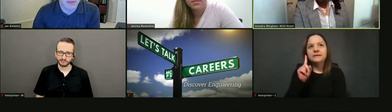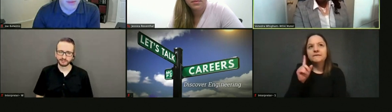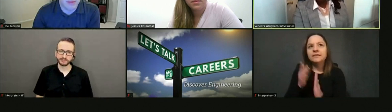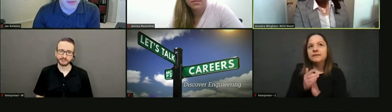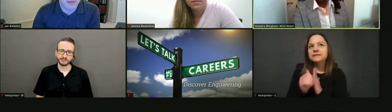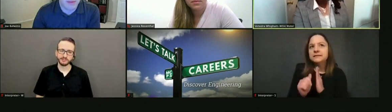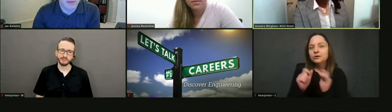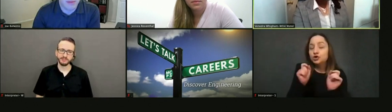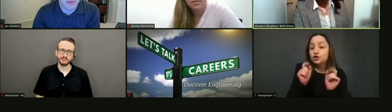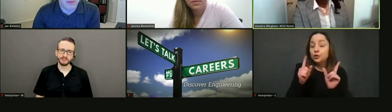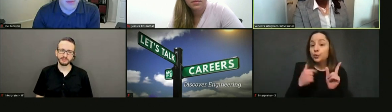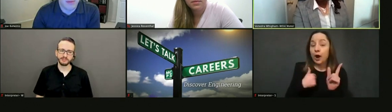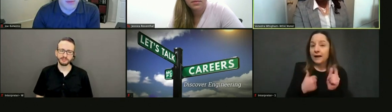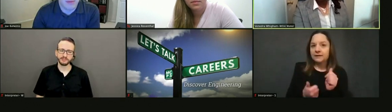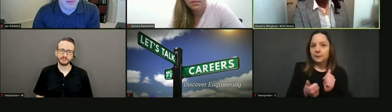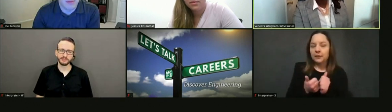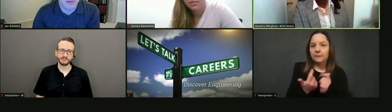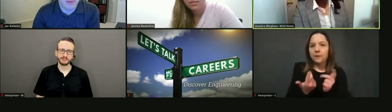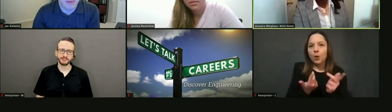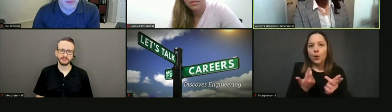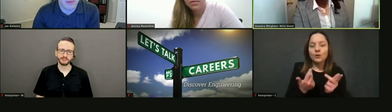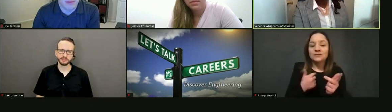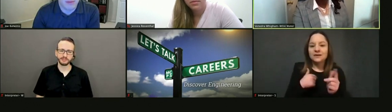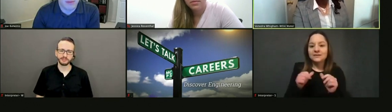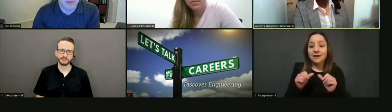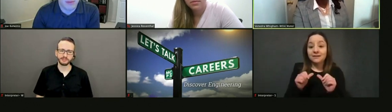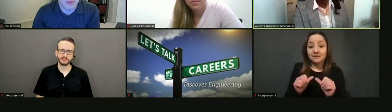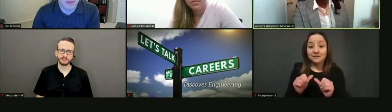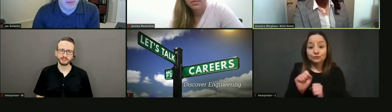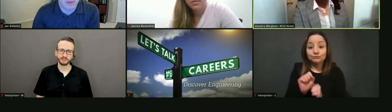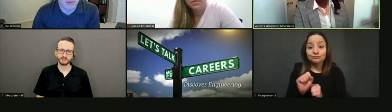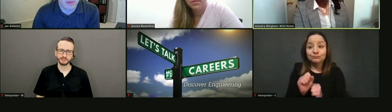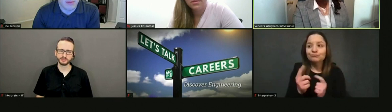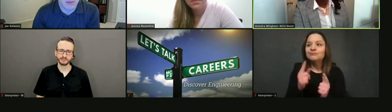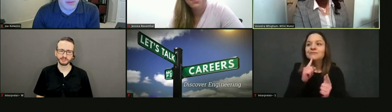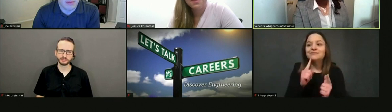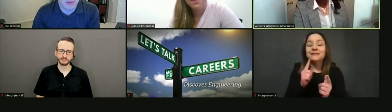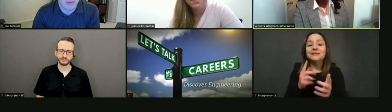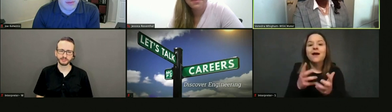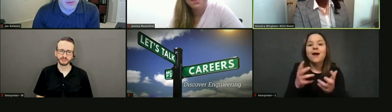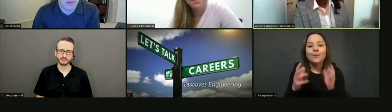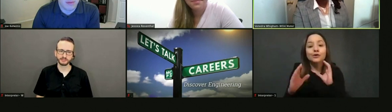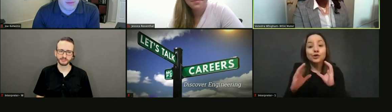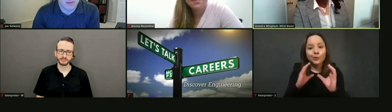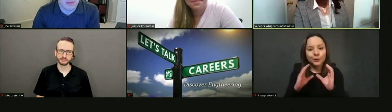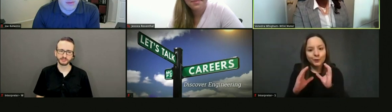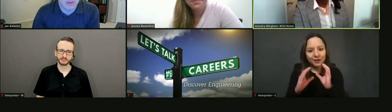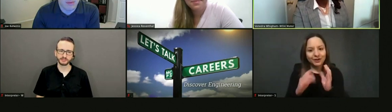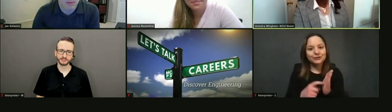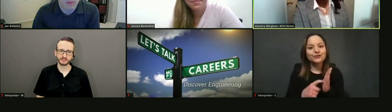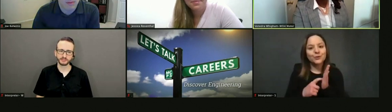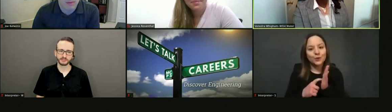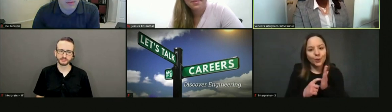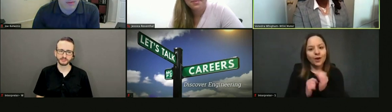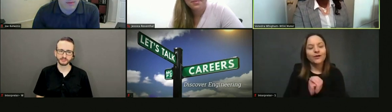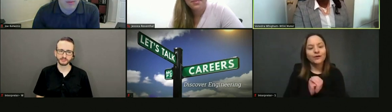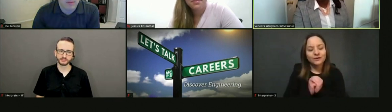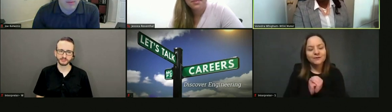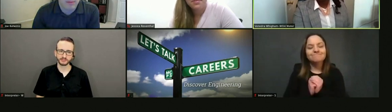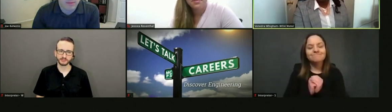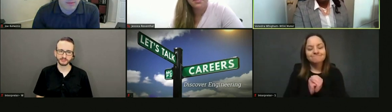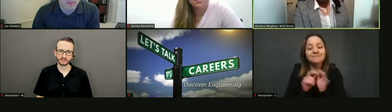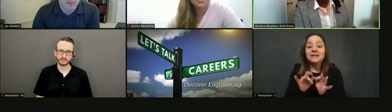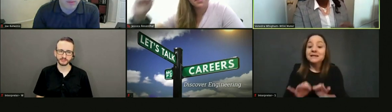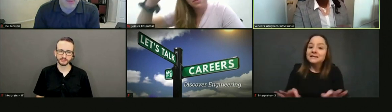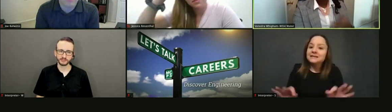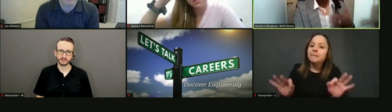most as I continue through my career is the amount of communication that's required. It's important to be able